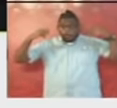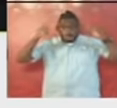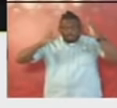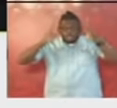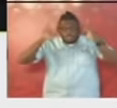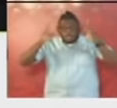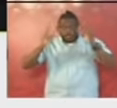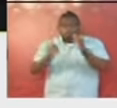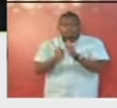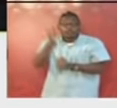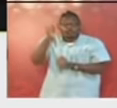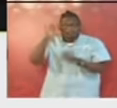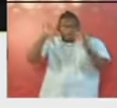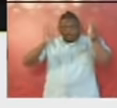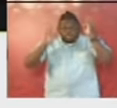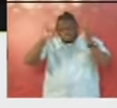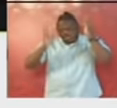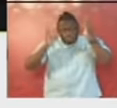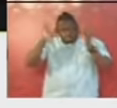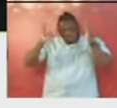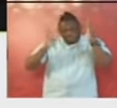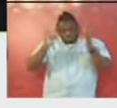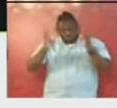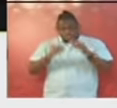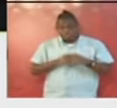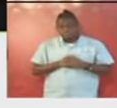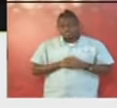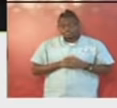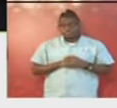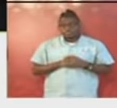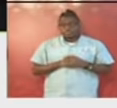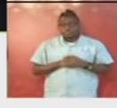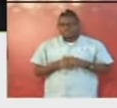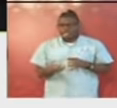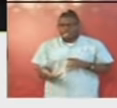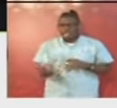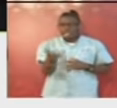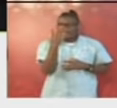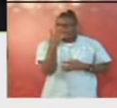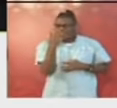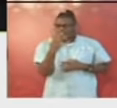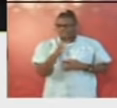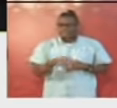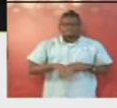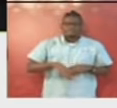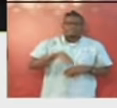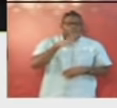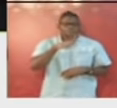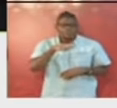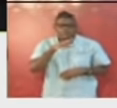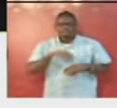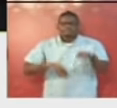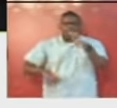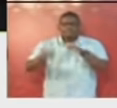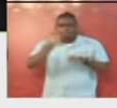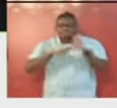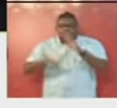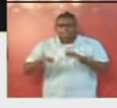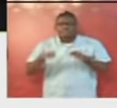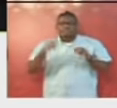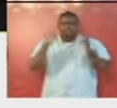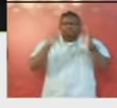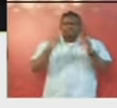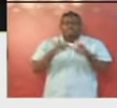emotion. You see, they looked at things like anger and frustration and worry, and then some positive ones like calm and gratitude